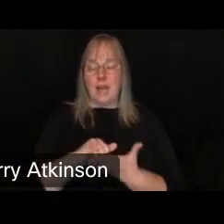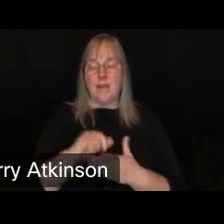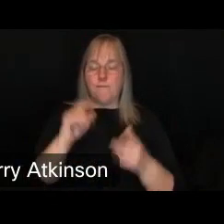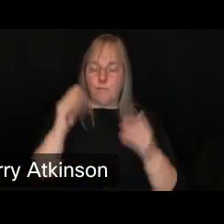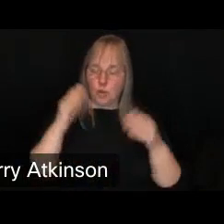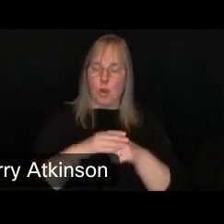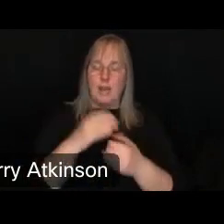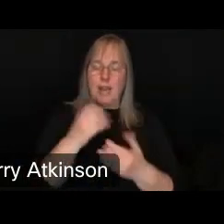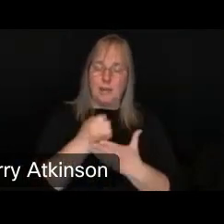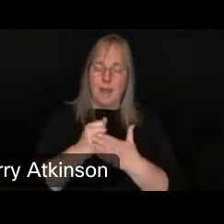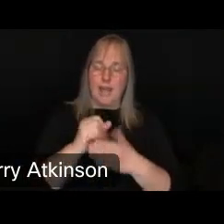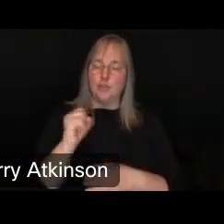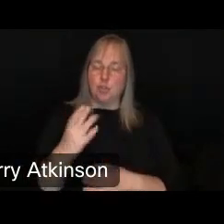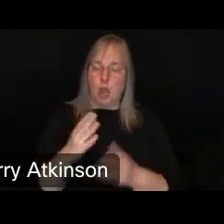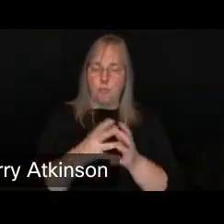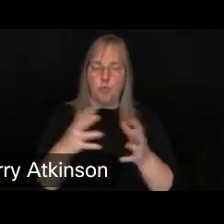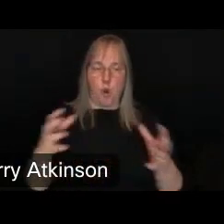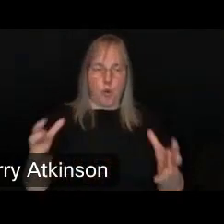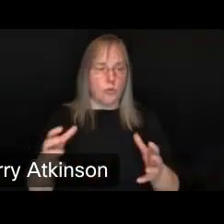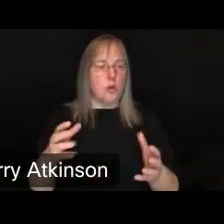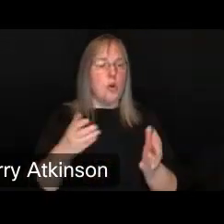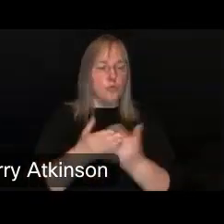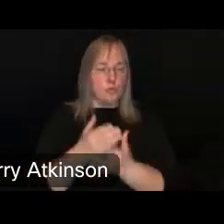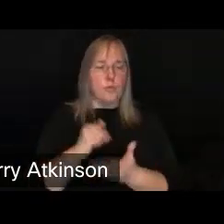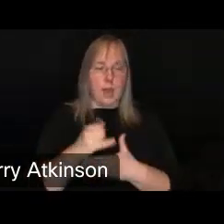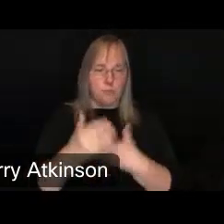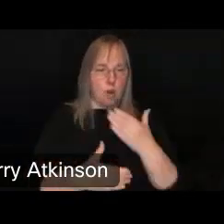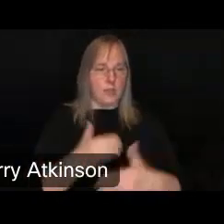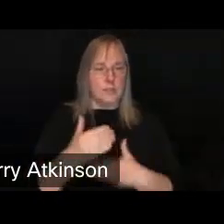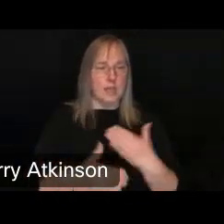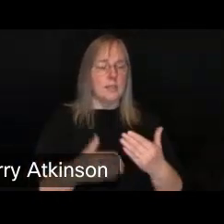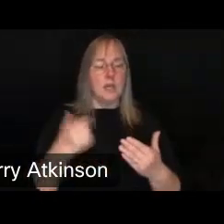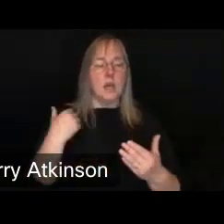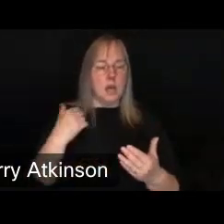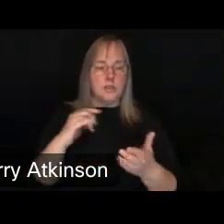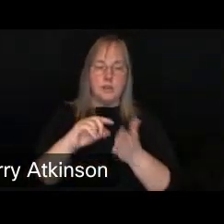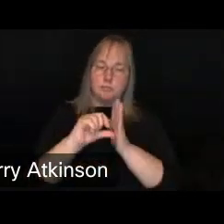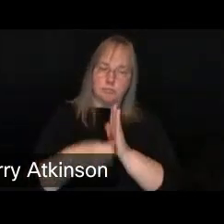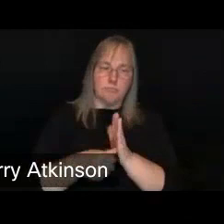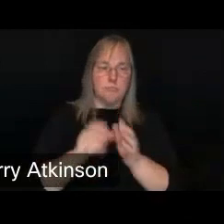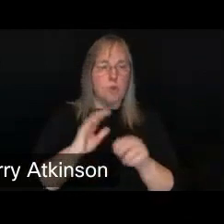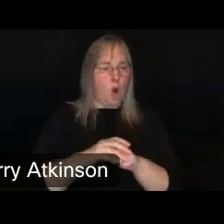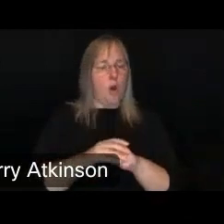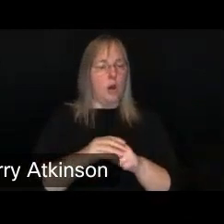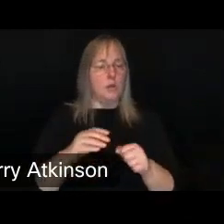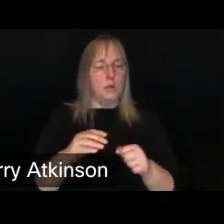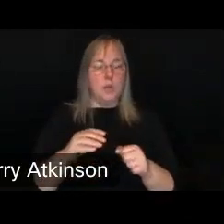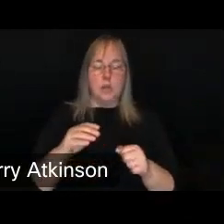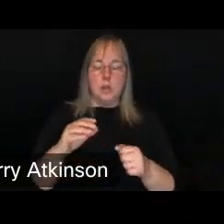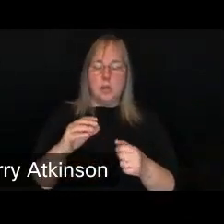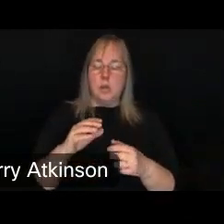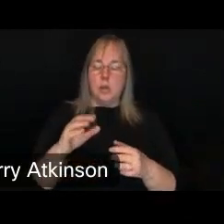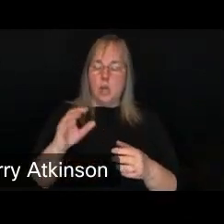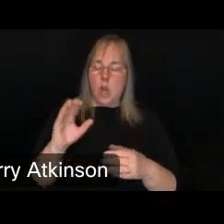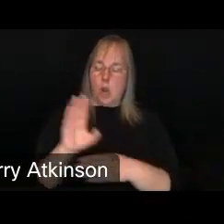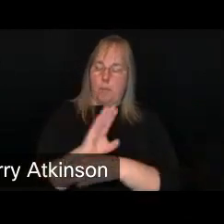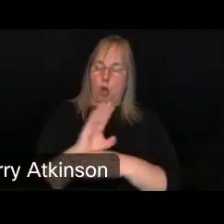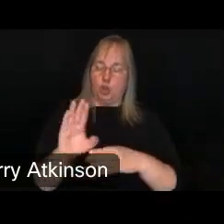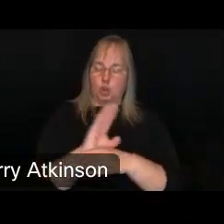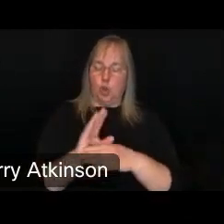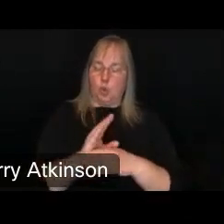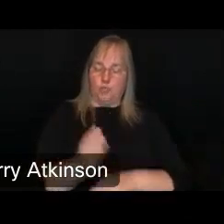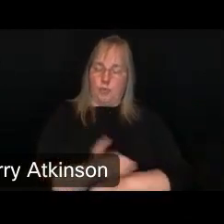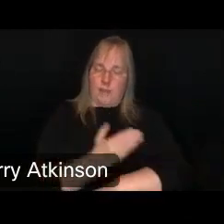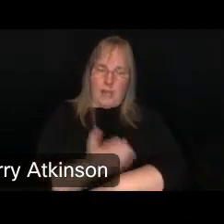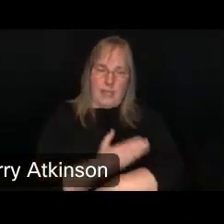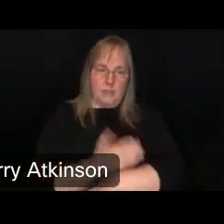process, there was a stronger emphasis on the importance of commercial revitalization on Route 40, and that arts is a key to